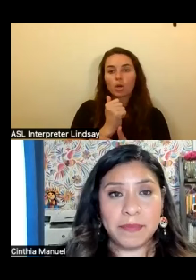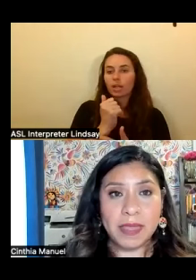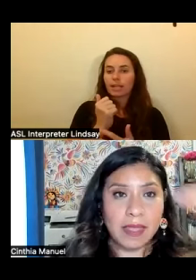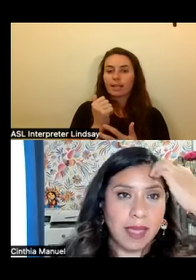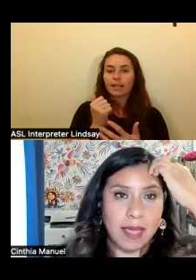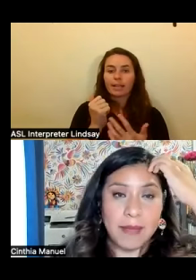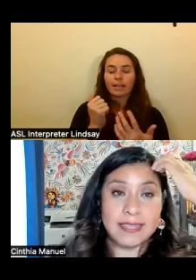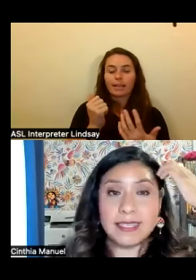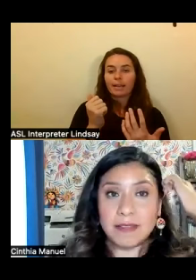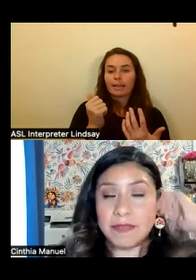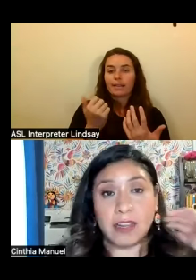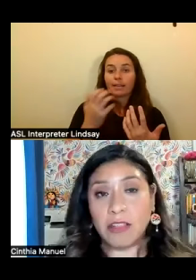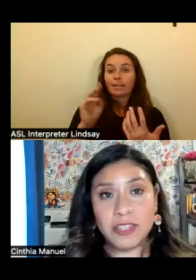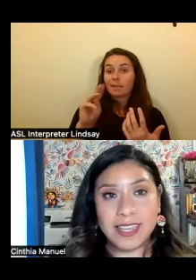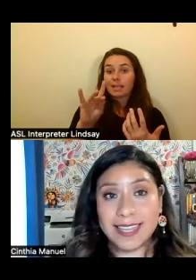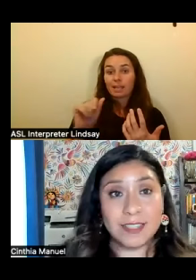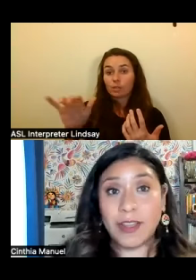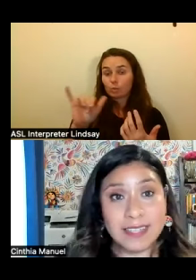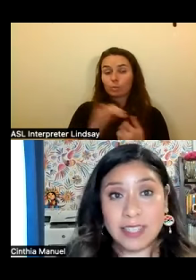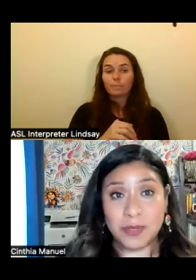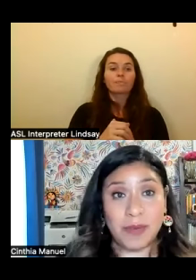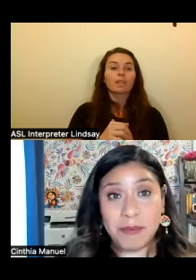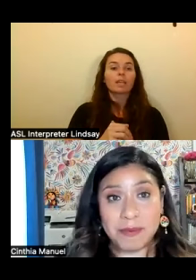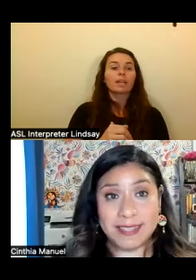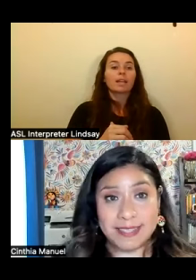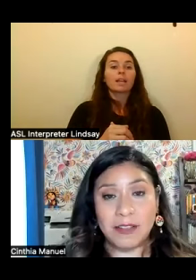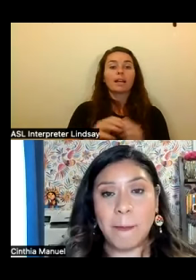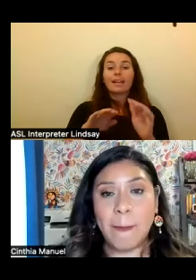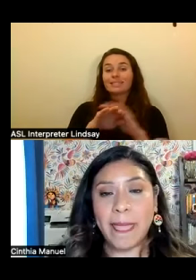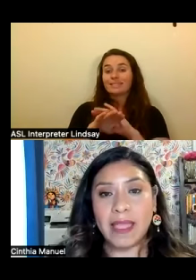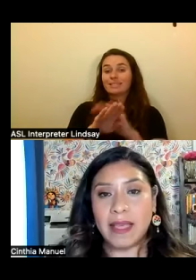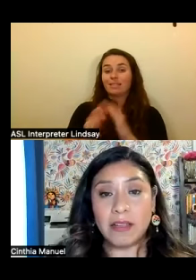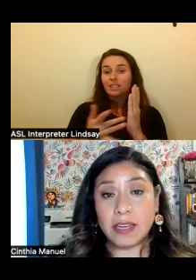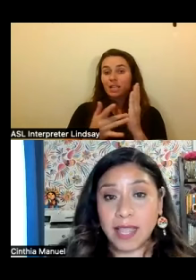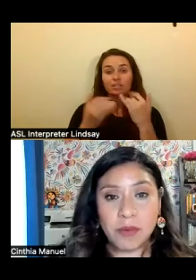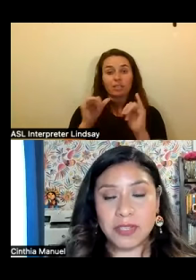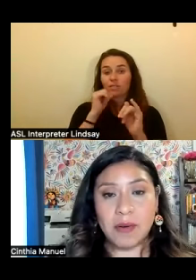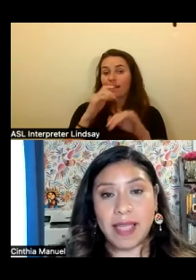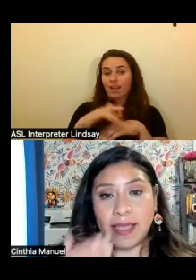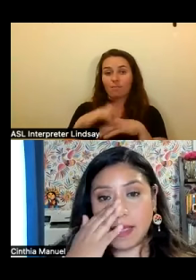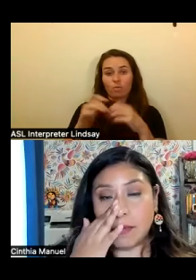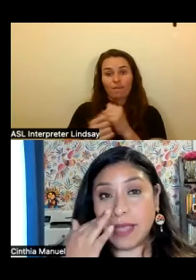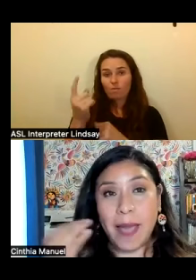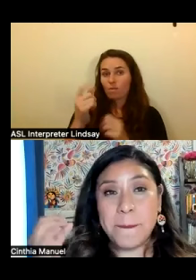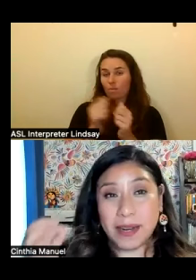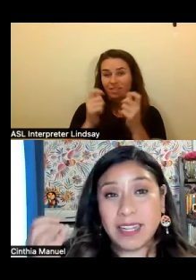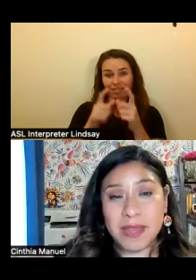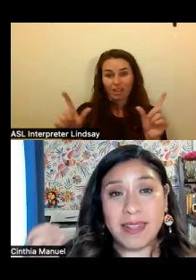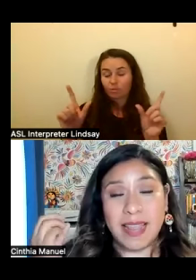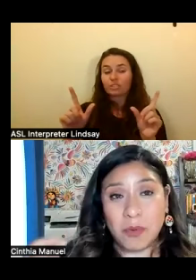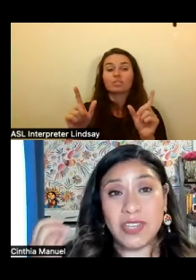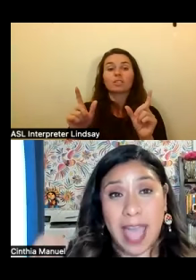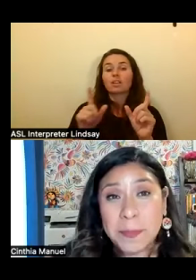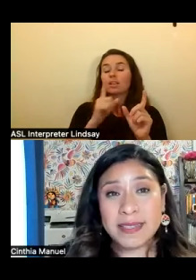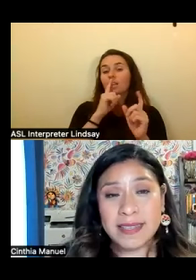media. Assistive technology is not accessible to everybody still. On their language, right? We have very